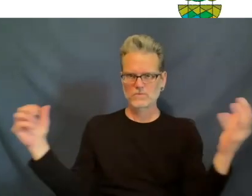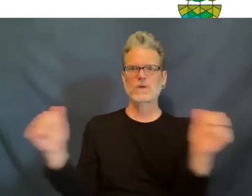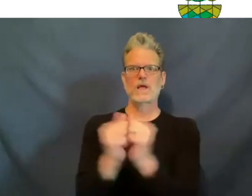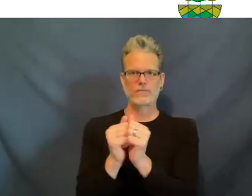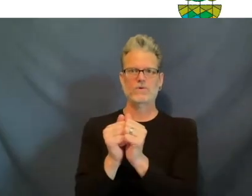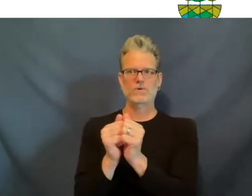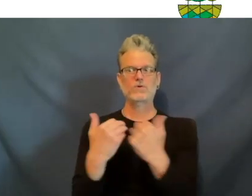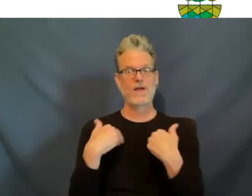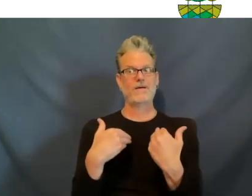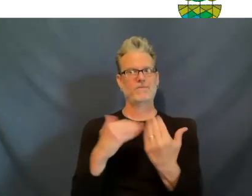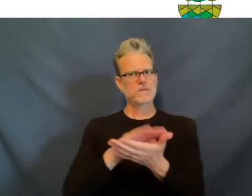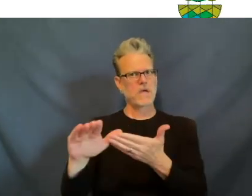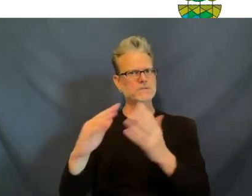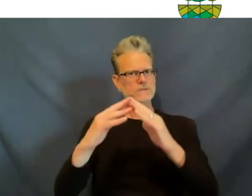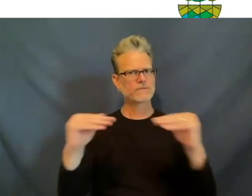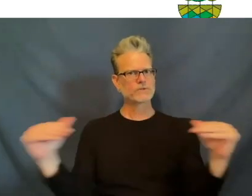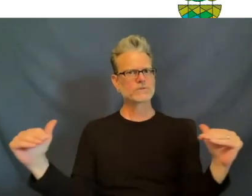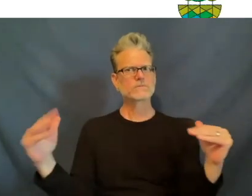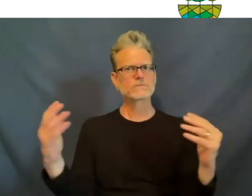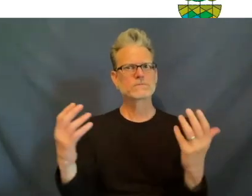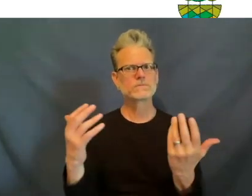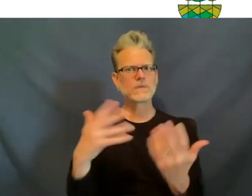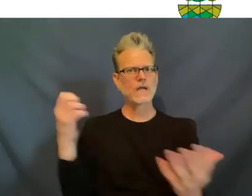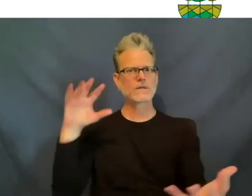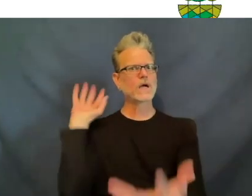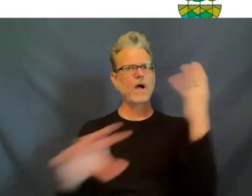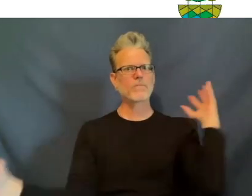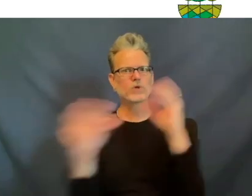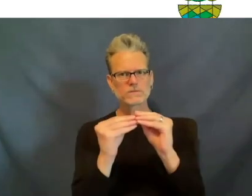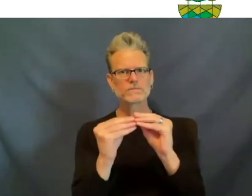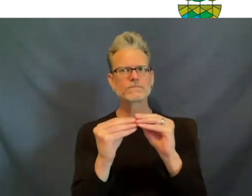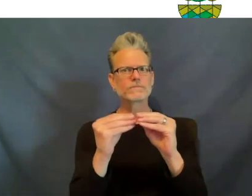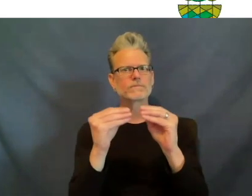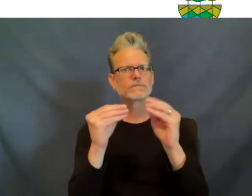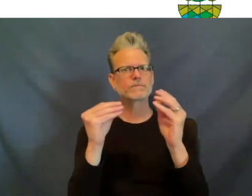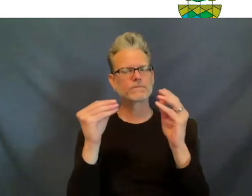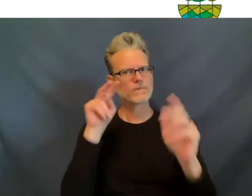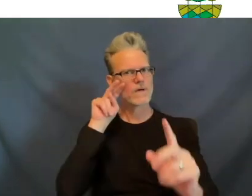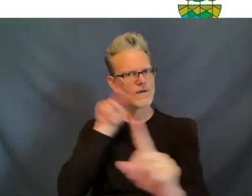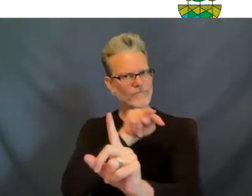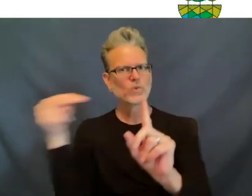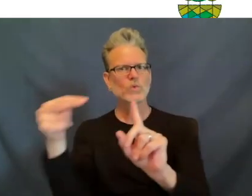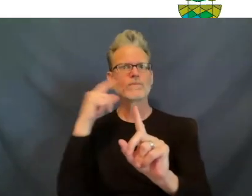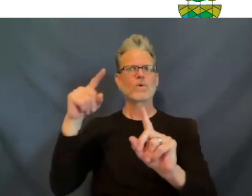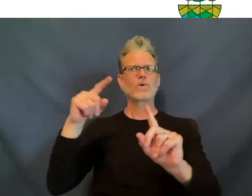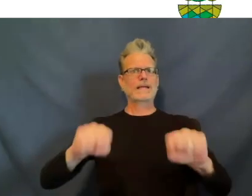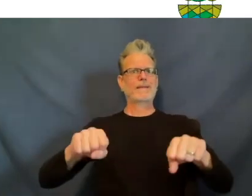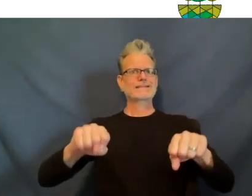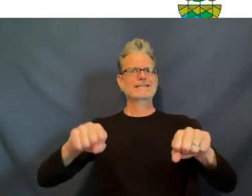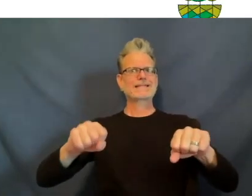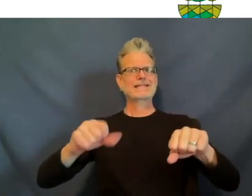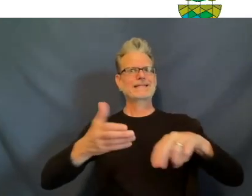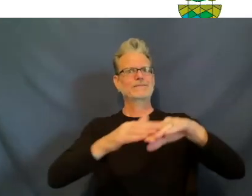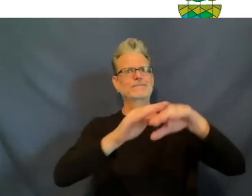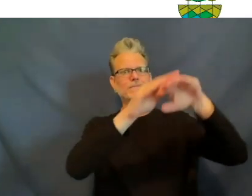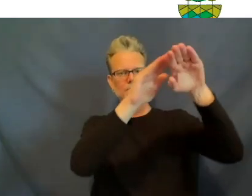nice diversity of and pretty comprehensive scope of capacity building and assistance services to